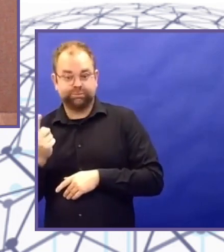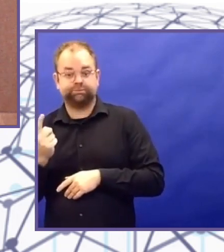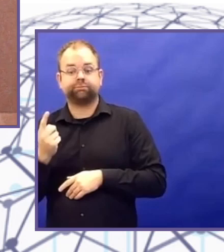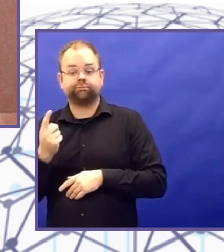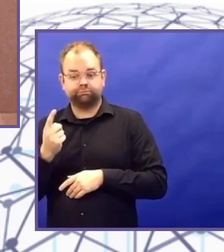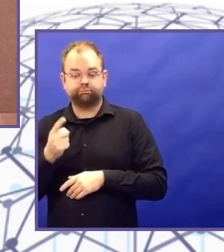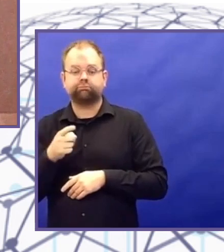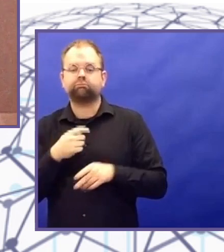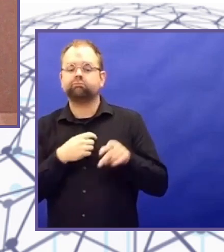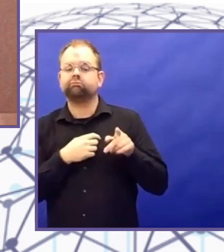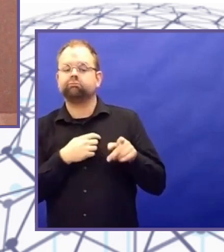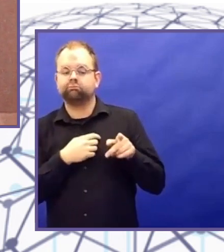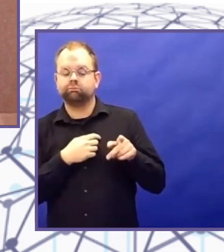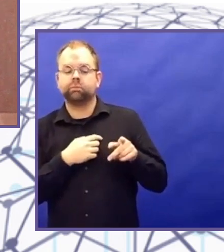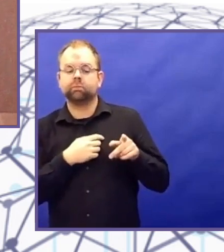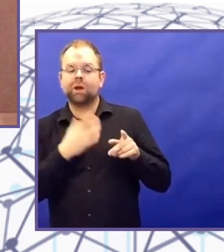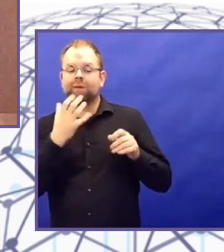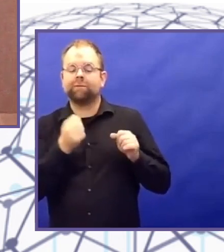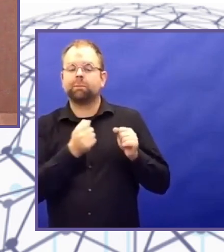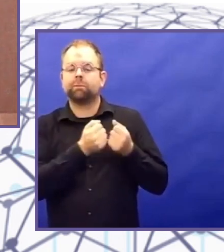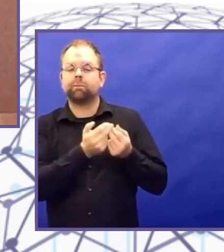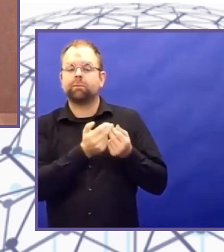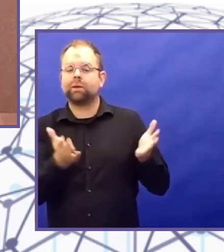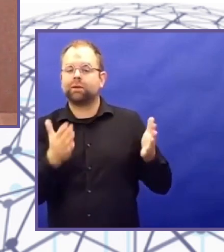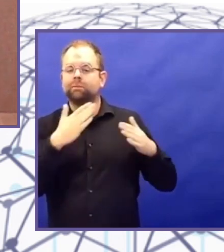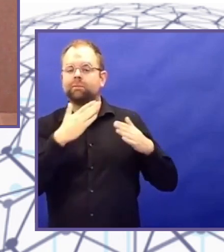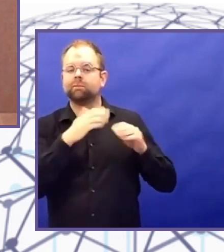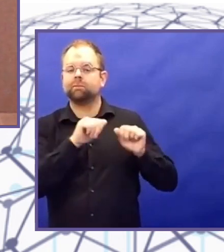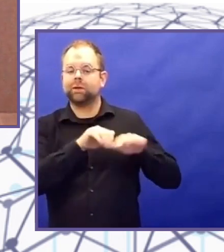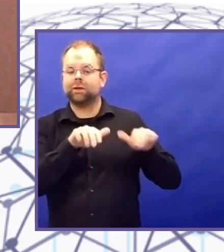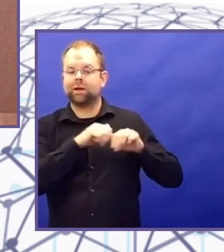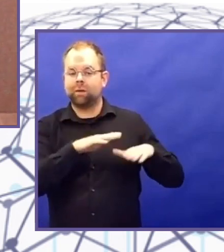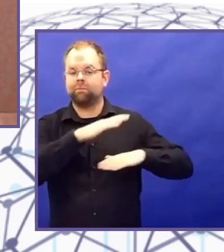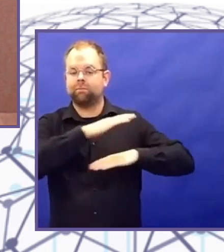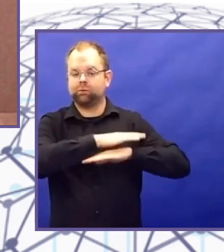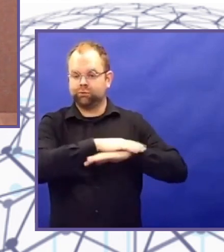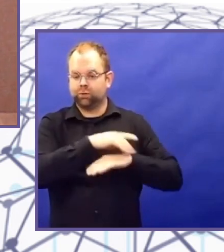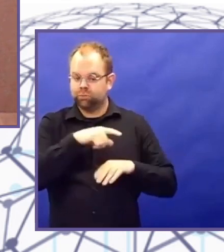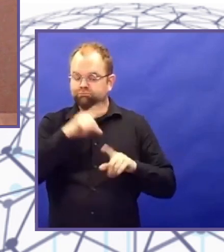completed a one-year-long study and published a report.